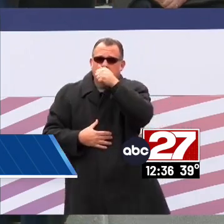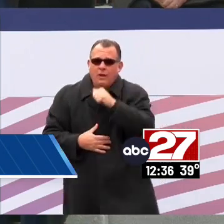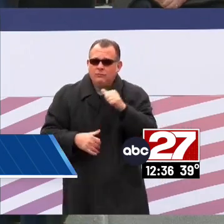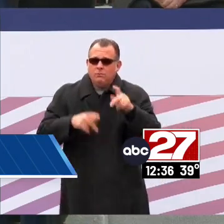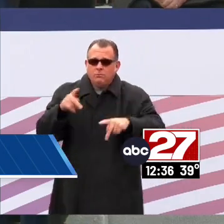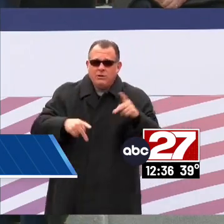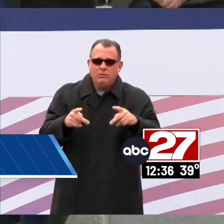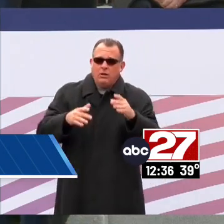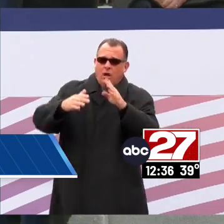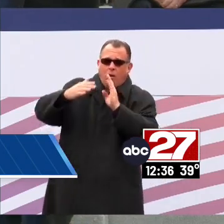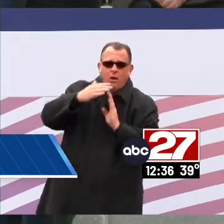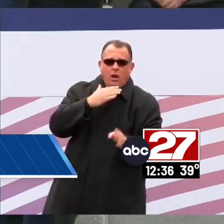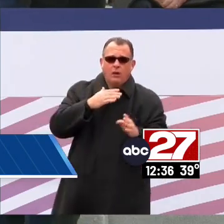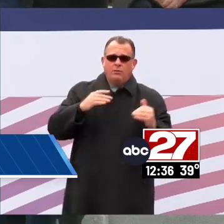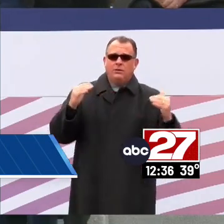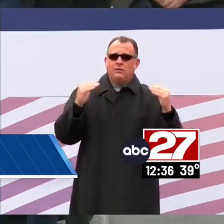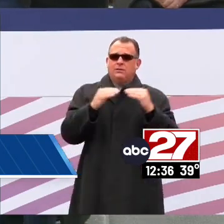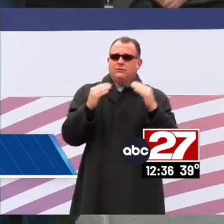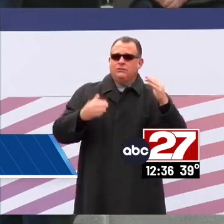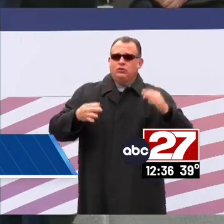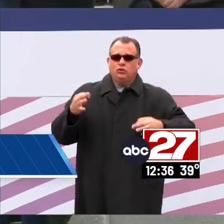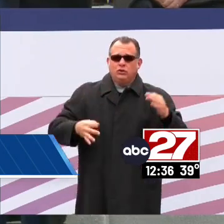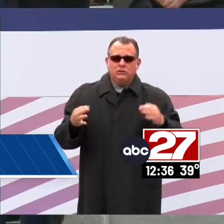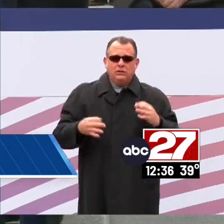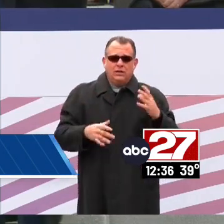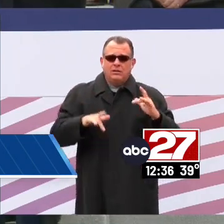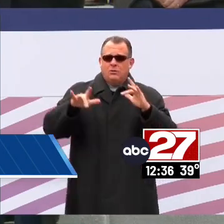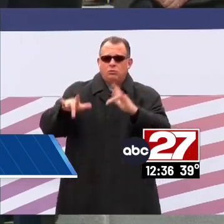justice, mercy, and peace.